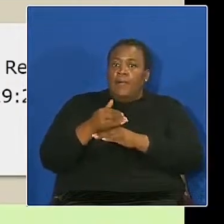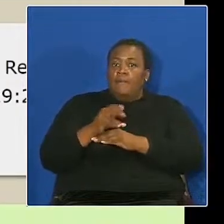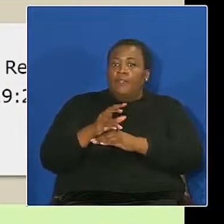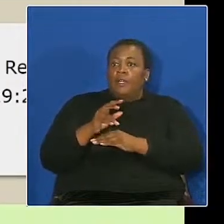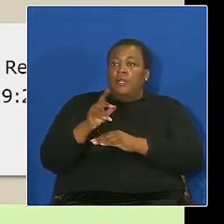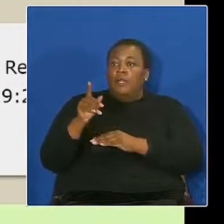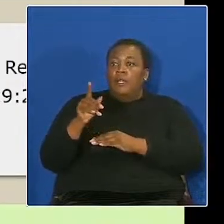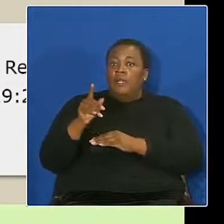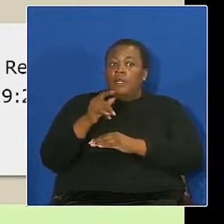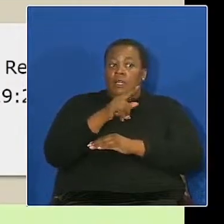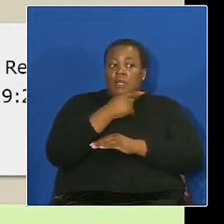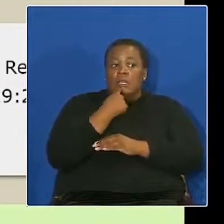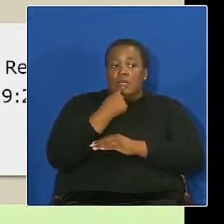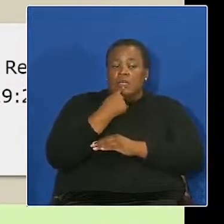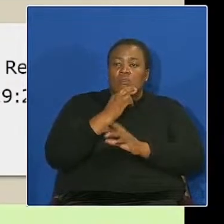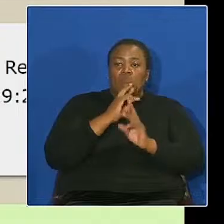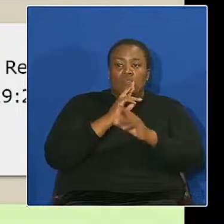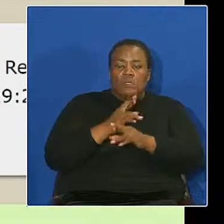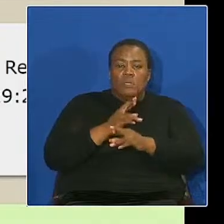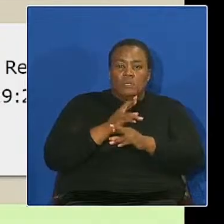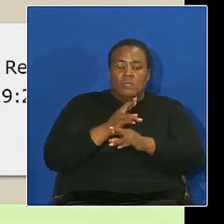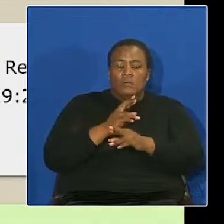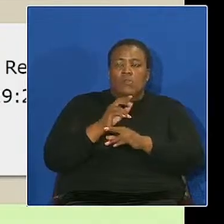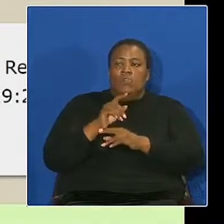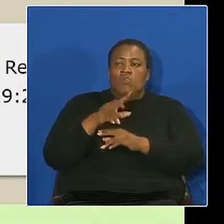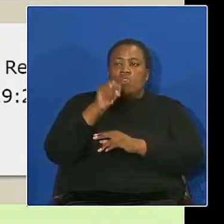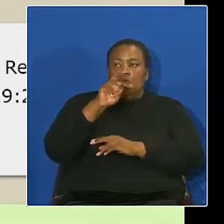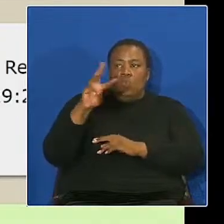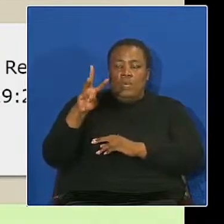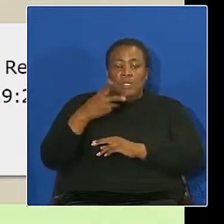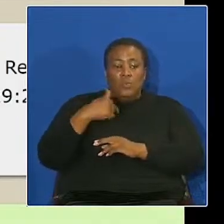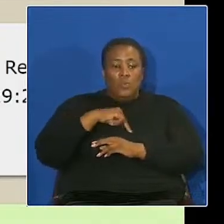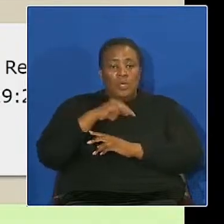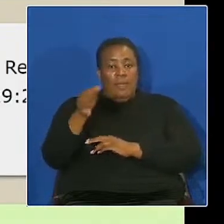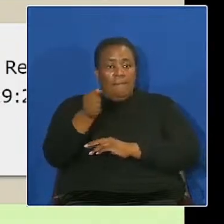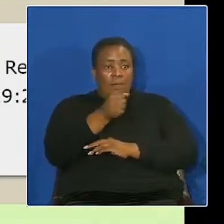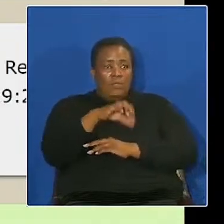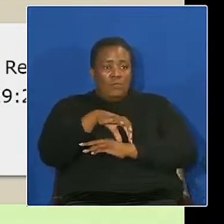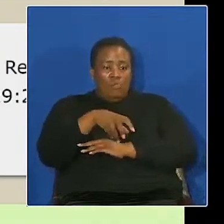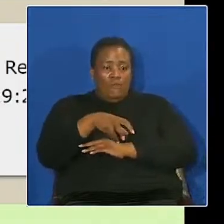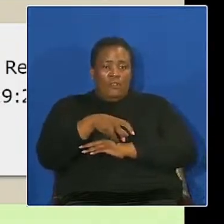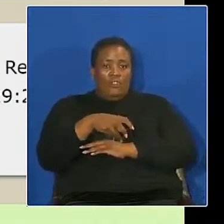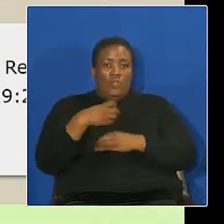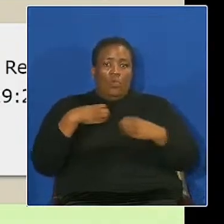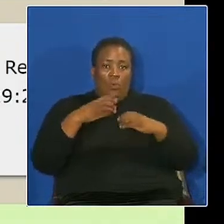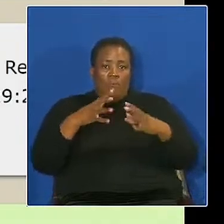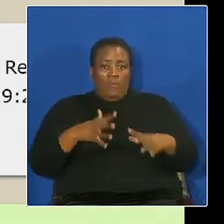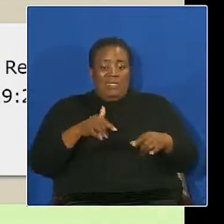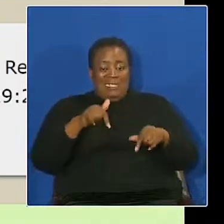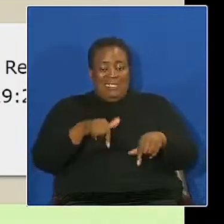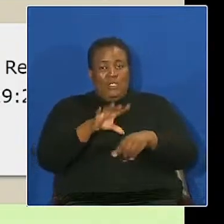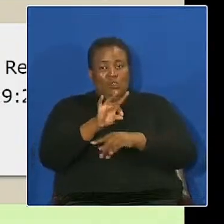northwest response. We are appointing a provincial commissioner this Tuesday.